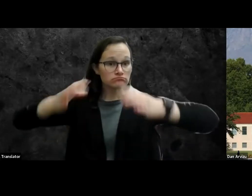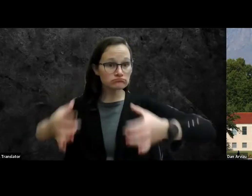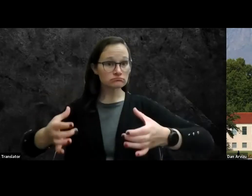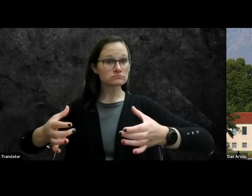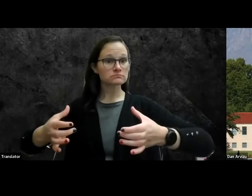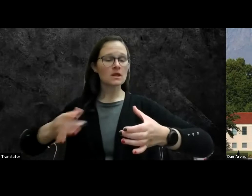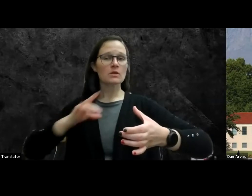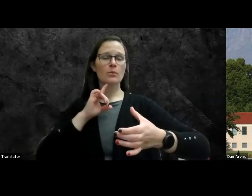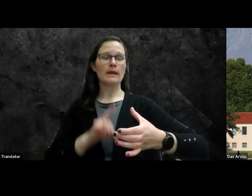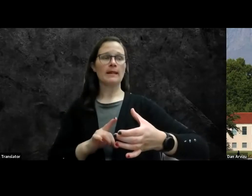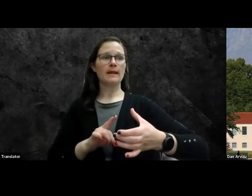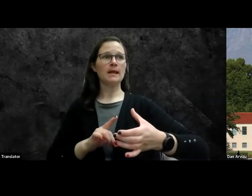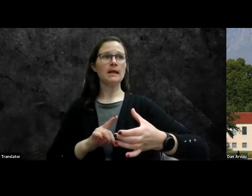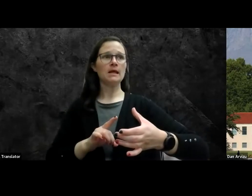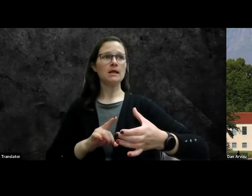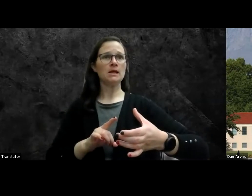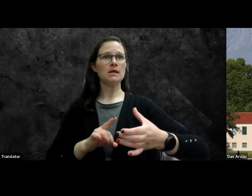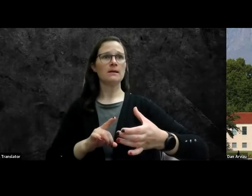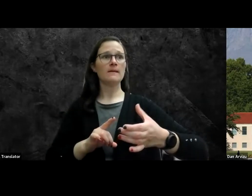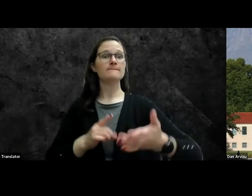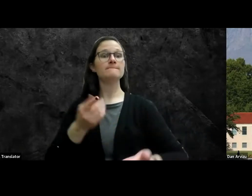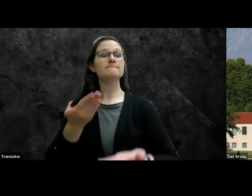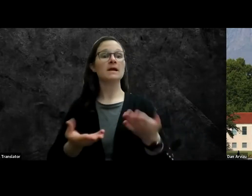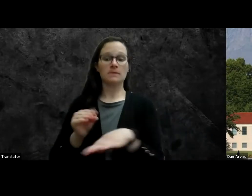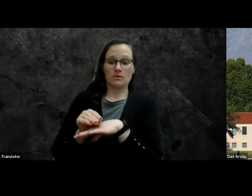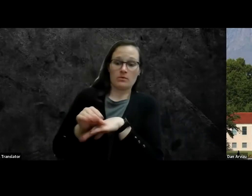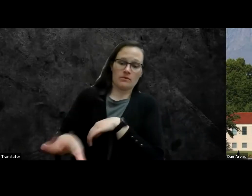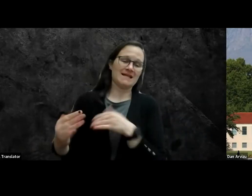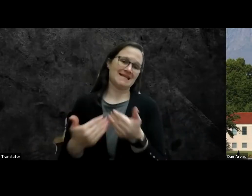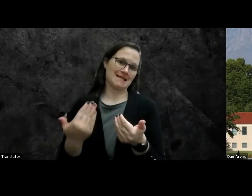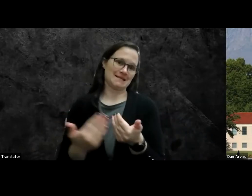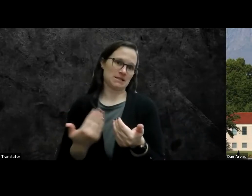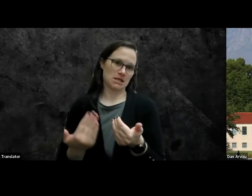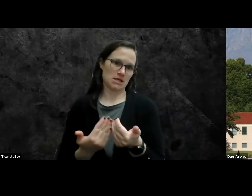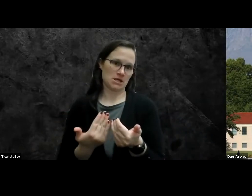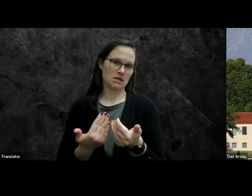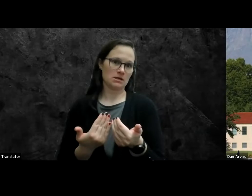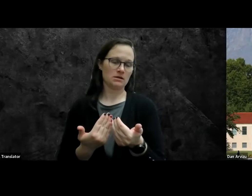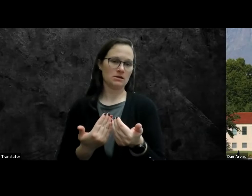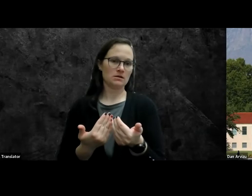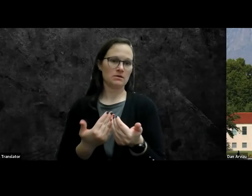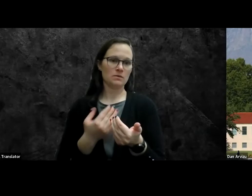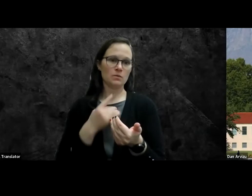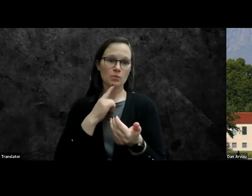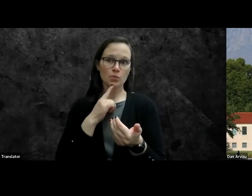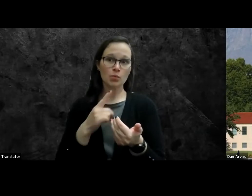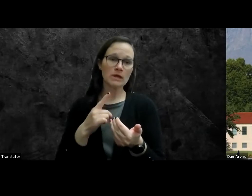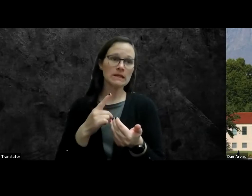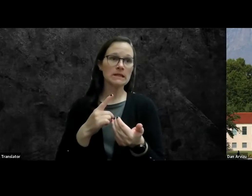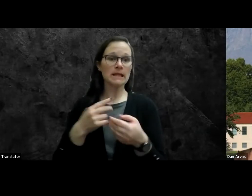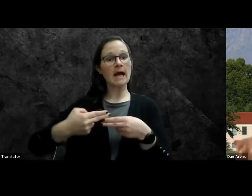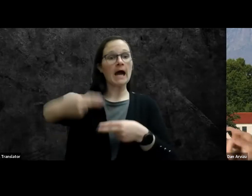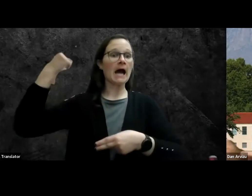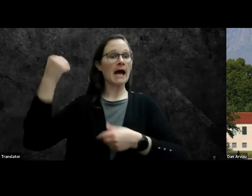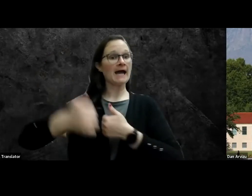that would be more compromised and would be very, very vulnerable, and they're in the higher risk category. So I have to treat